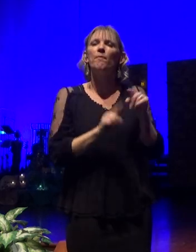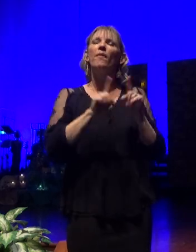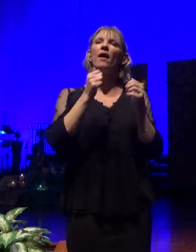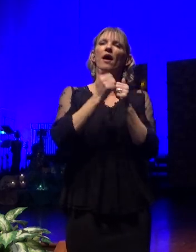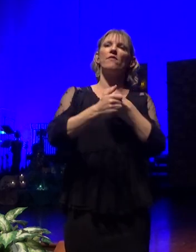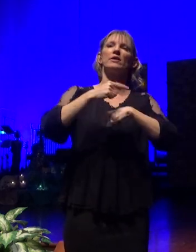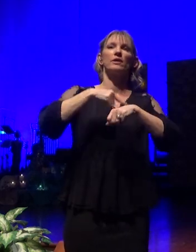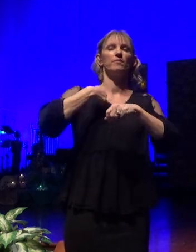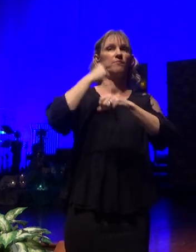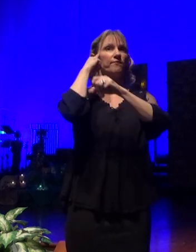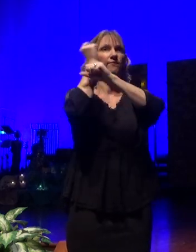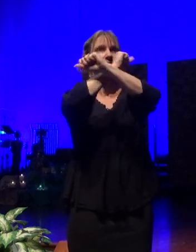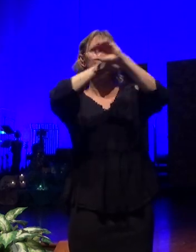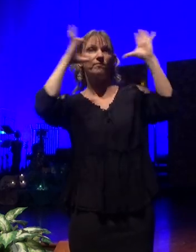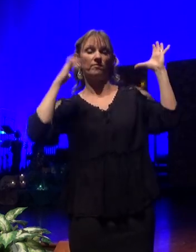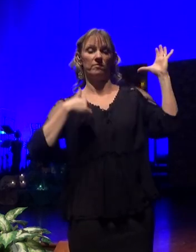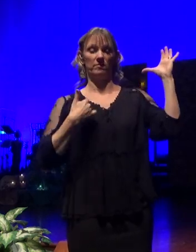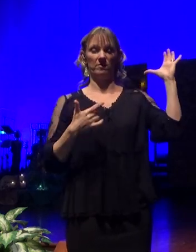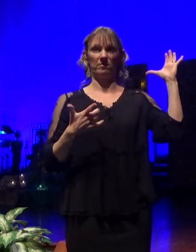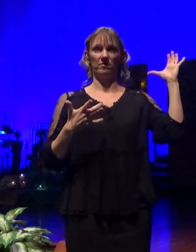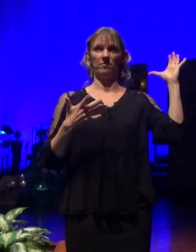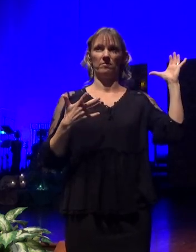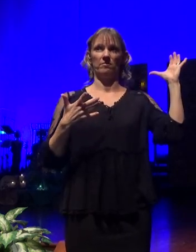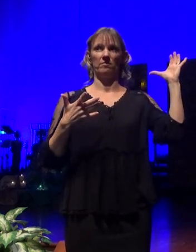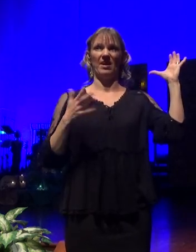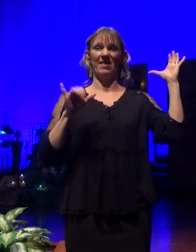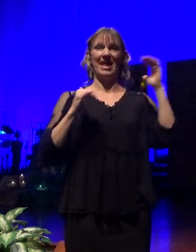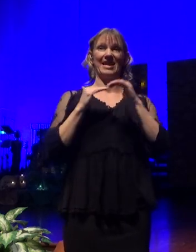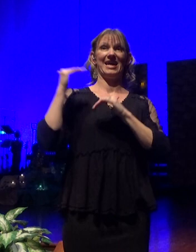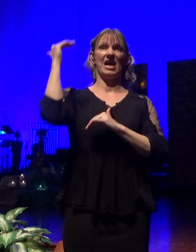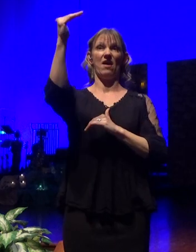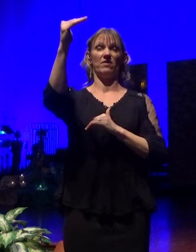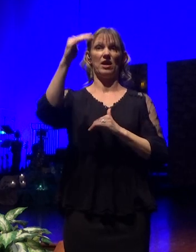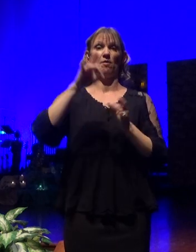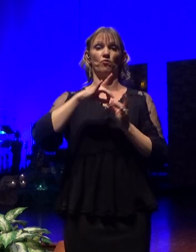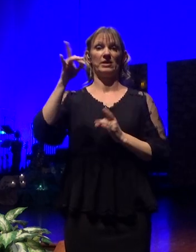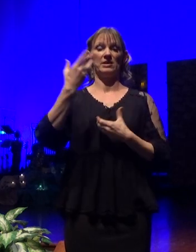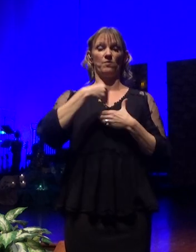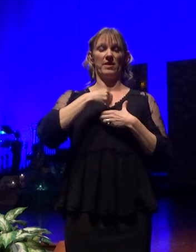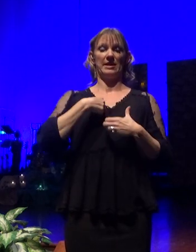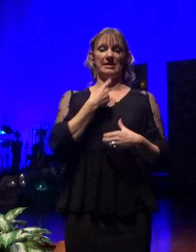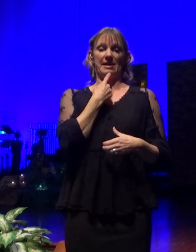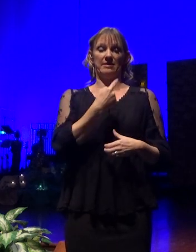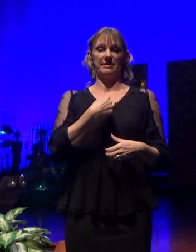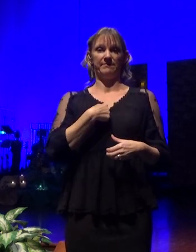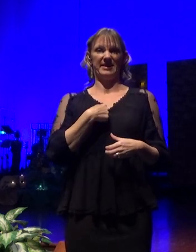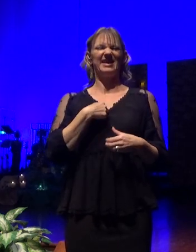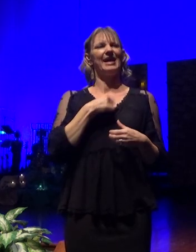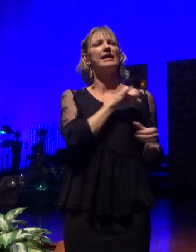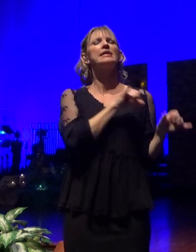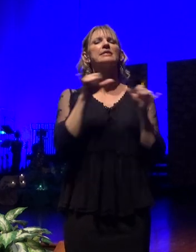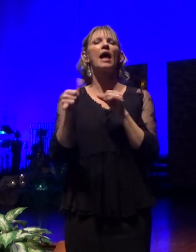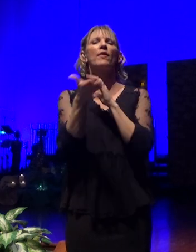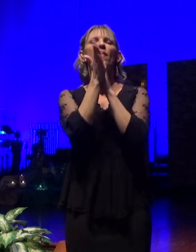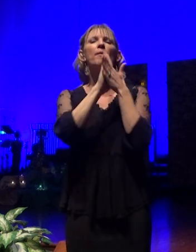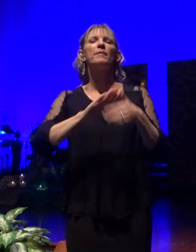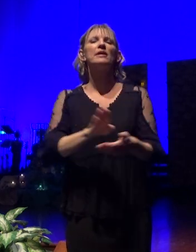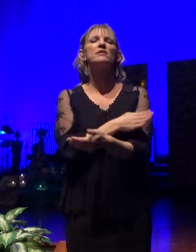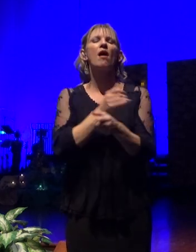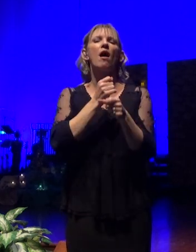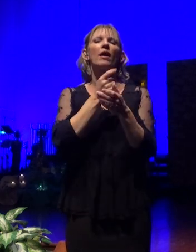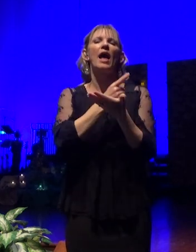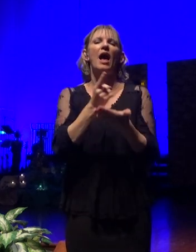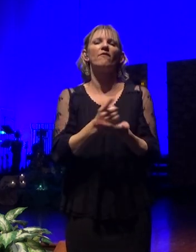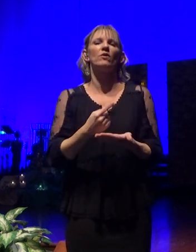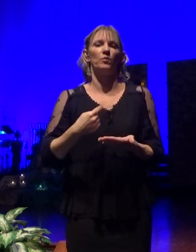that vision, what I feel told by that infinite presence within me is it's sort of like the peace song we sing every week, that it